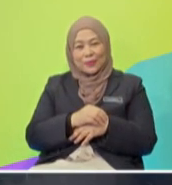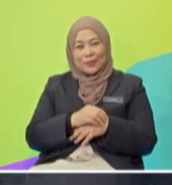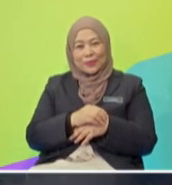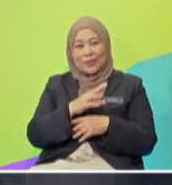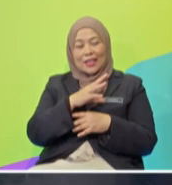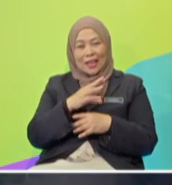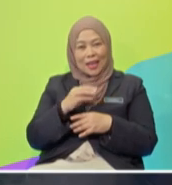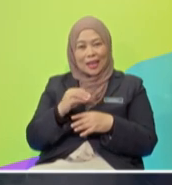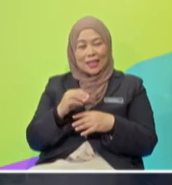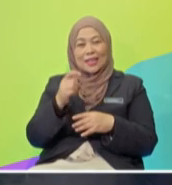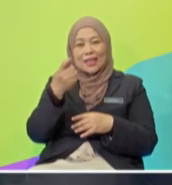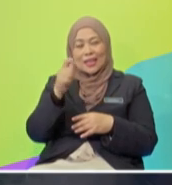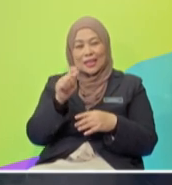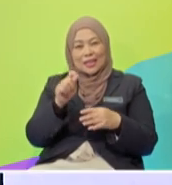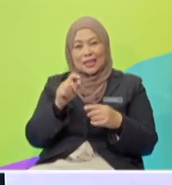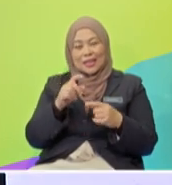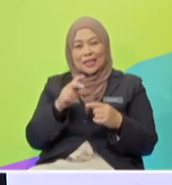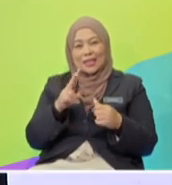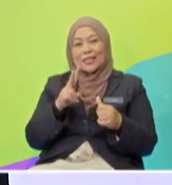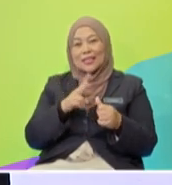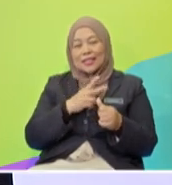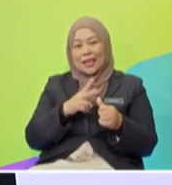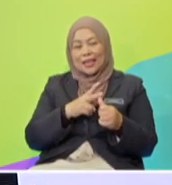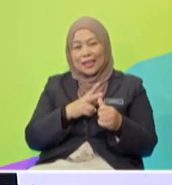in the second segment, we learn about